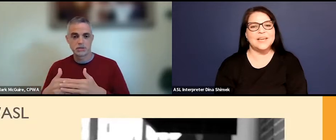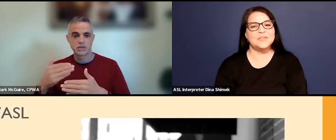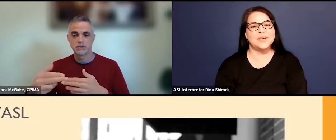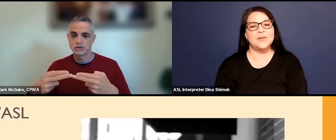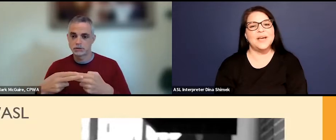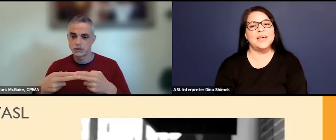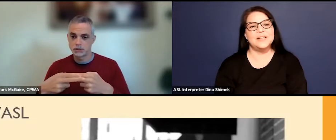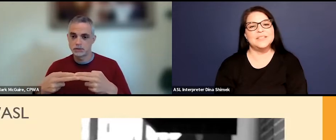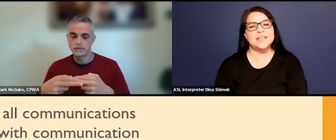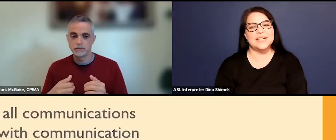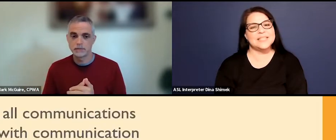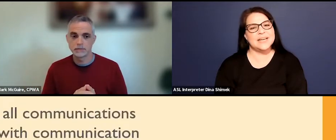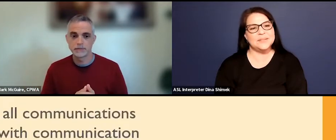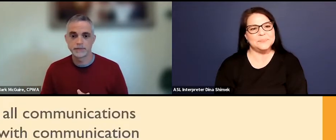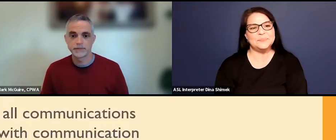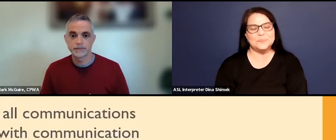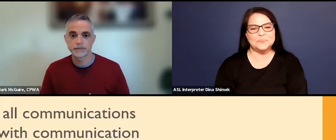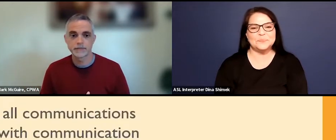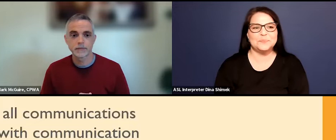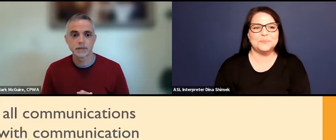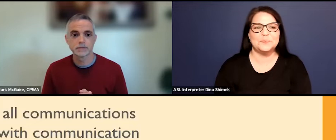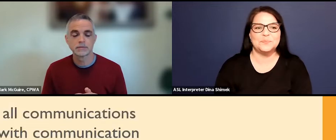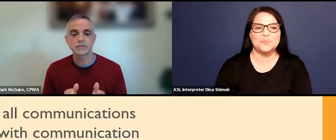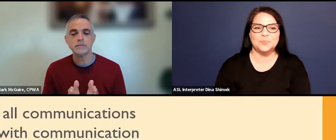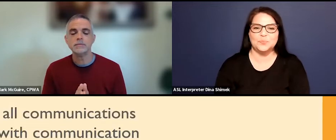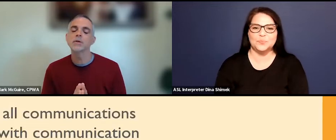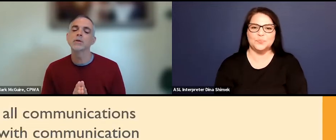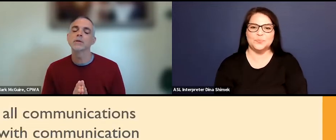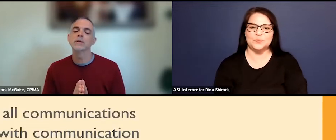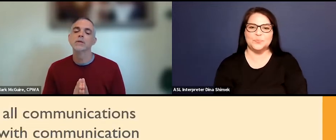Yeah, I guess you can go ahead to the next slide.